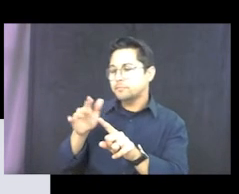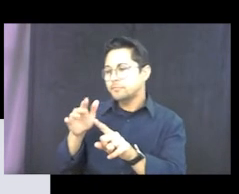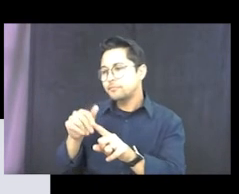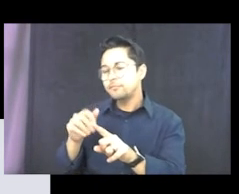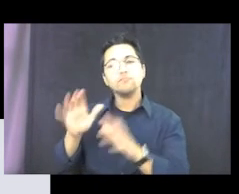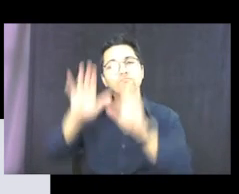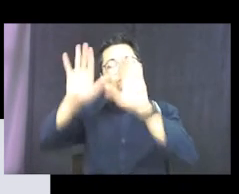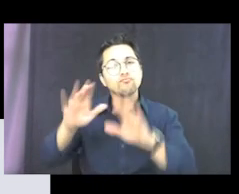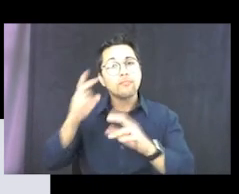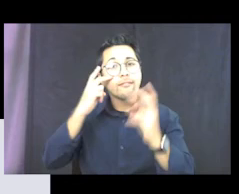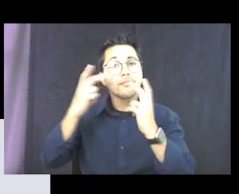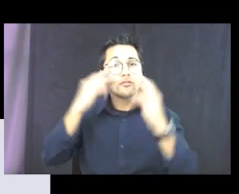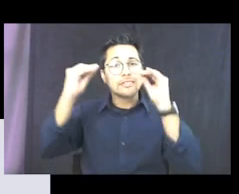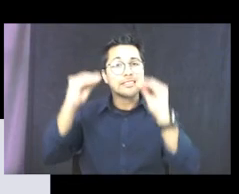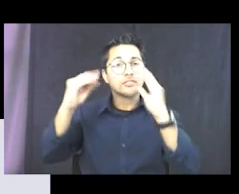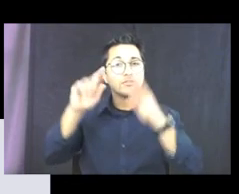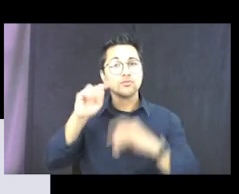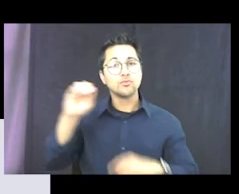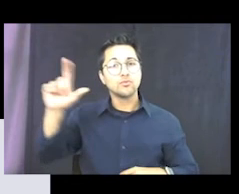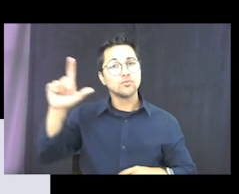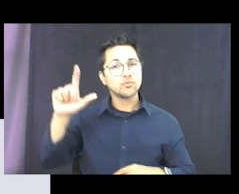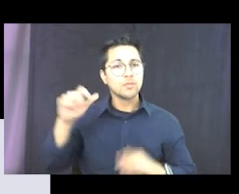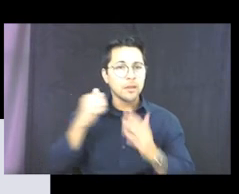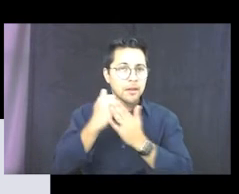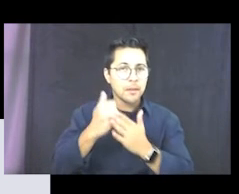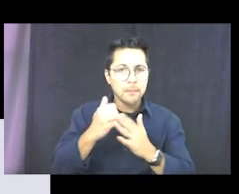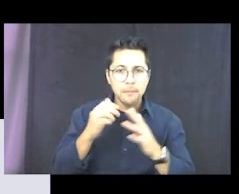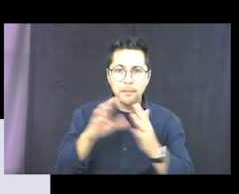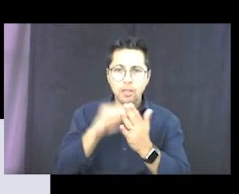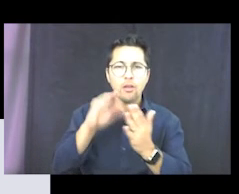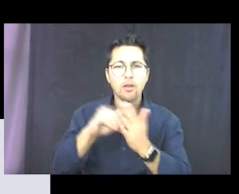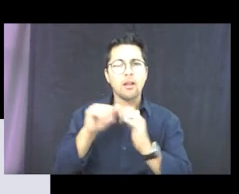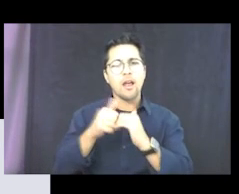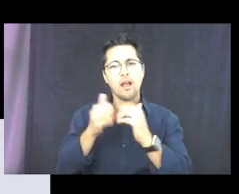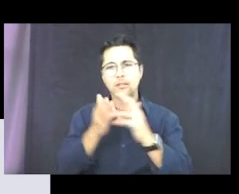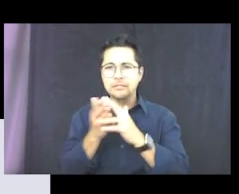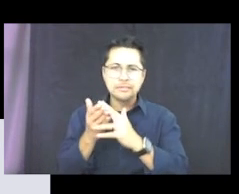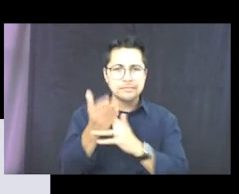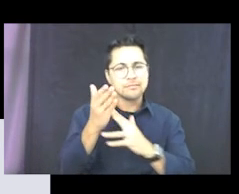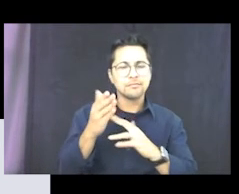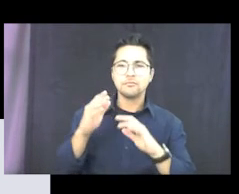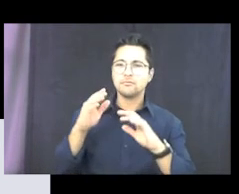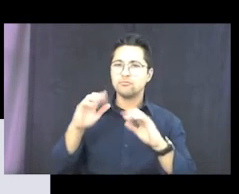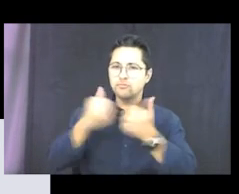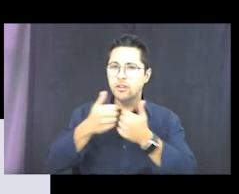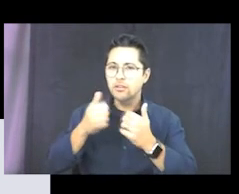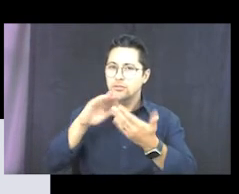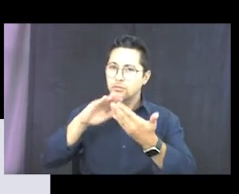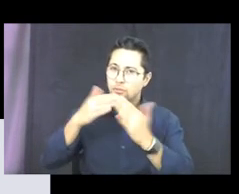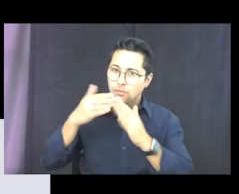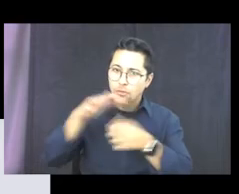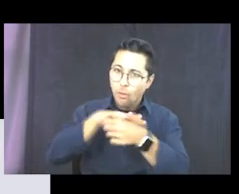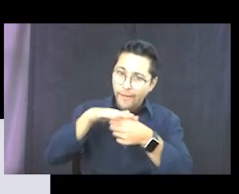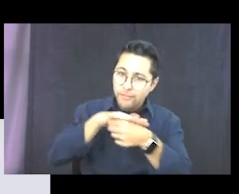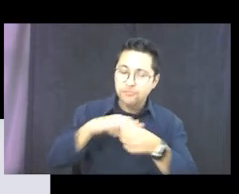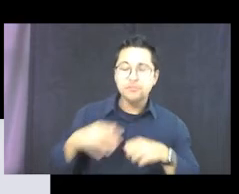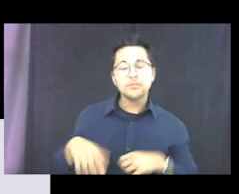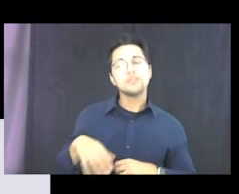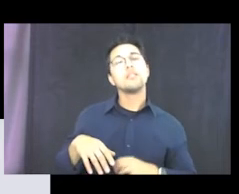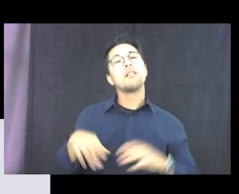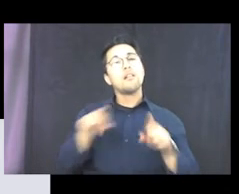great visual teaching tool for helping them learn how to navigate challenging locations in the community. Also, there's